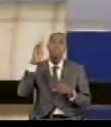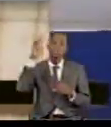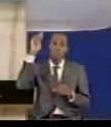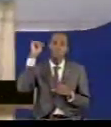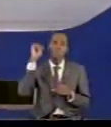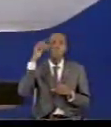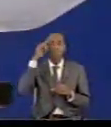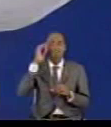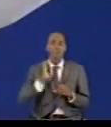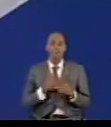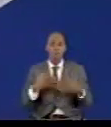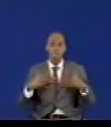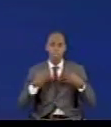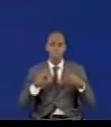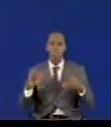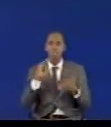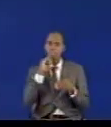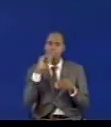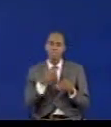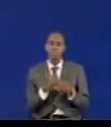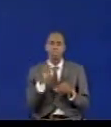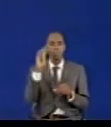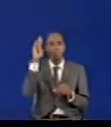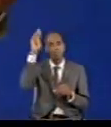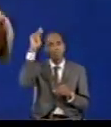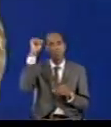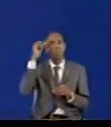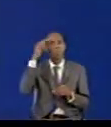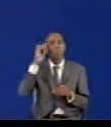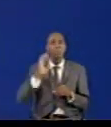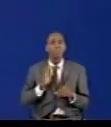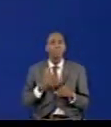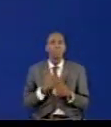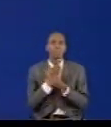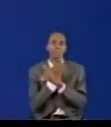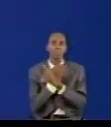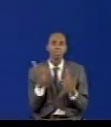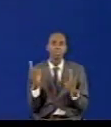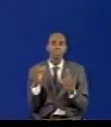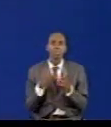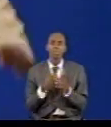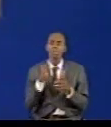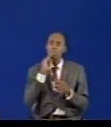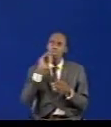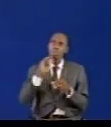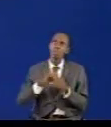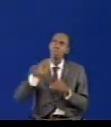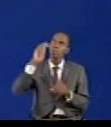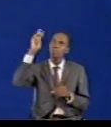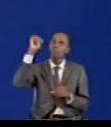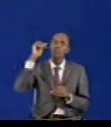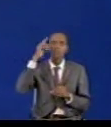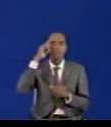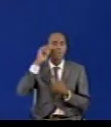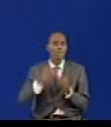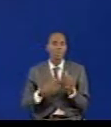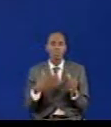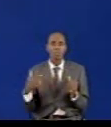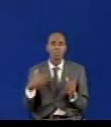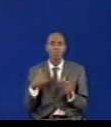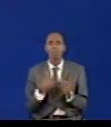healing, it's in him. For deliverance, it's in him. Anything we